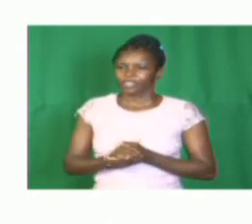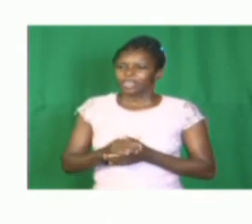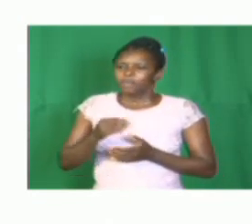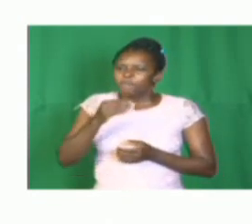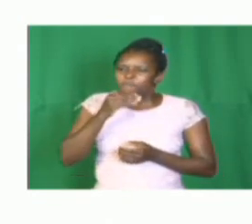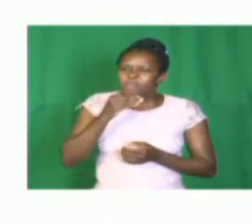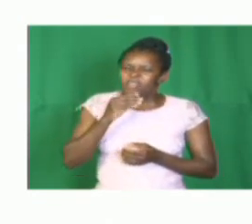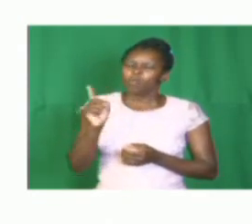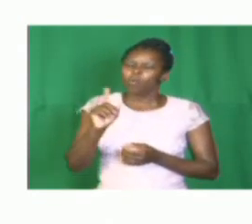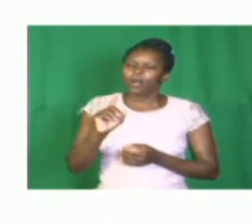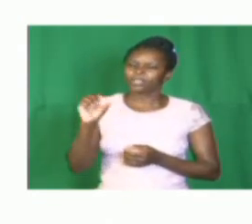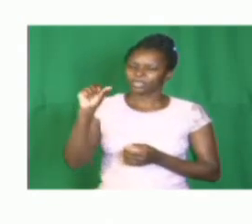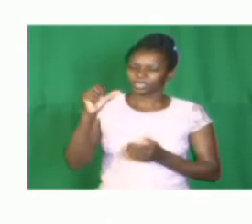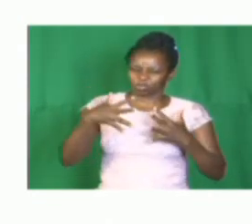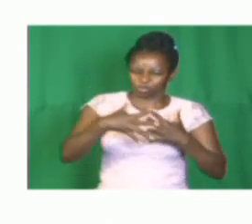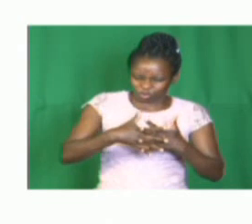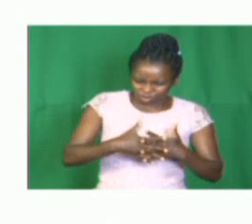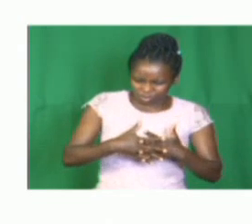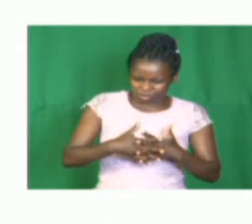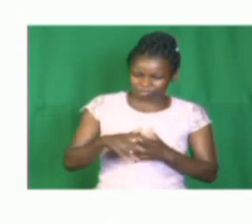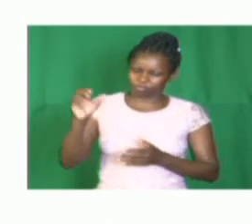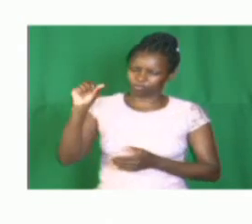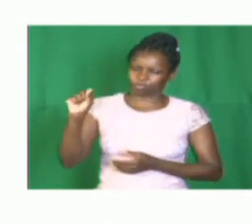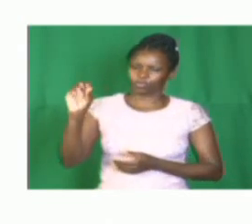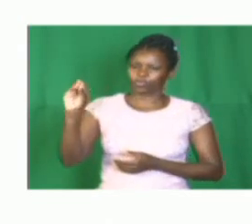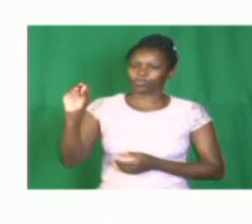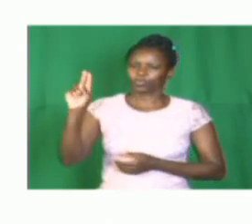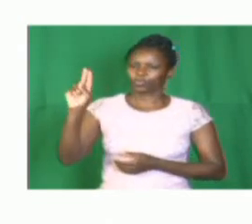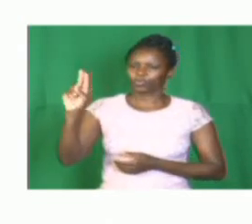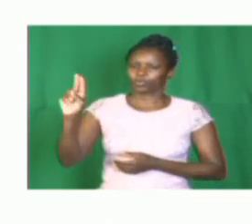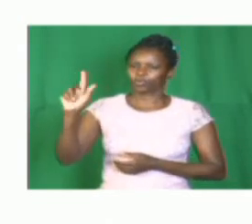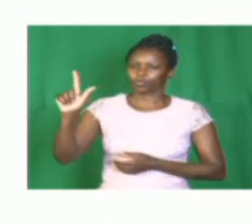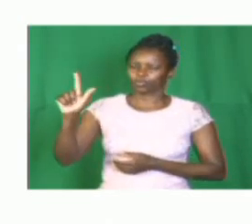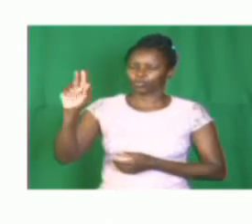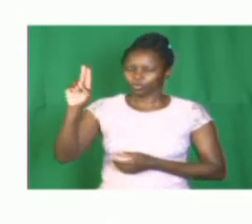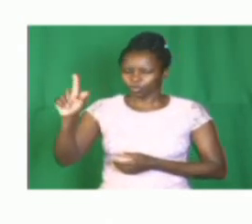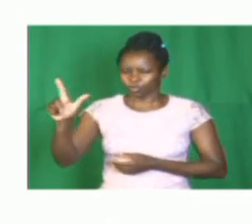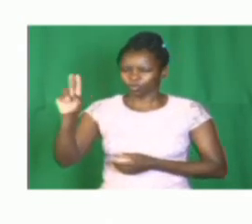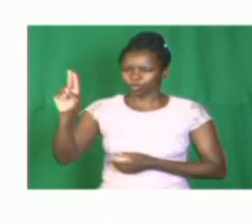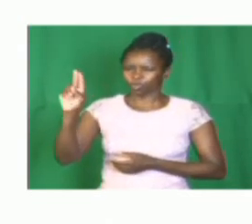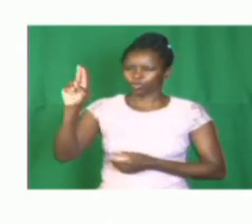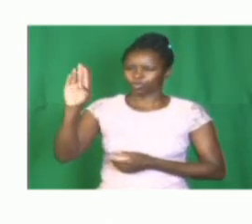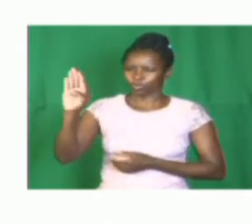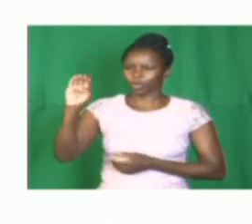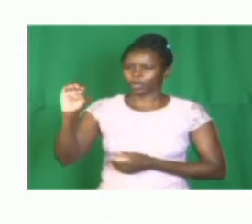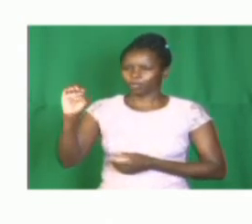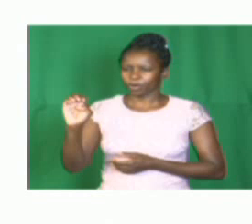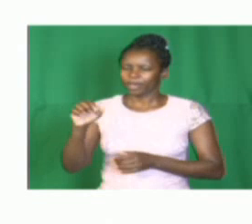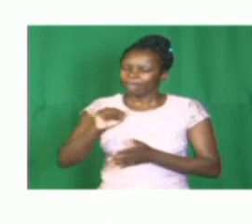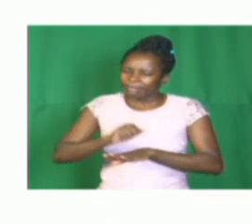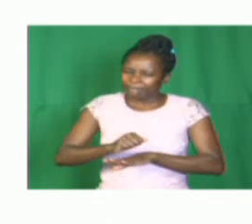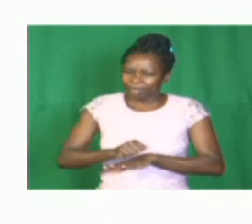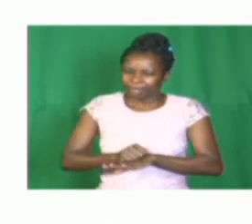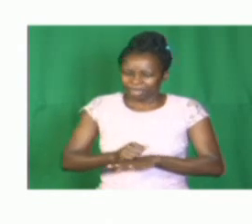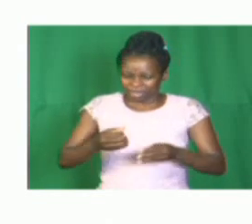means that it can dissolve. When we say a substance is soluble, we mean that it can dissolve